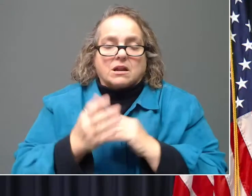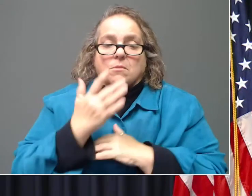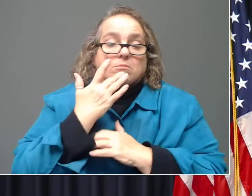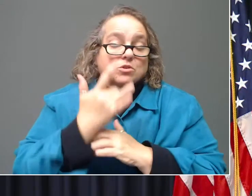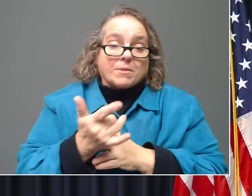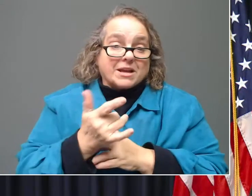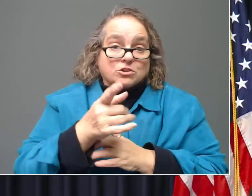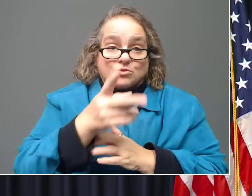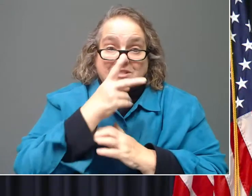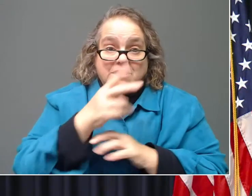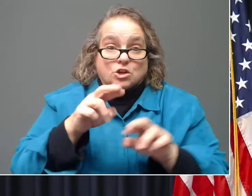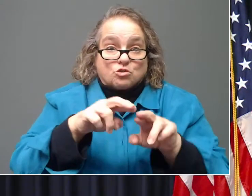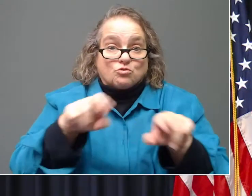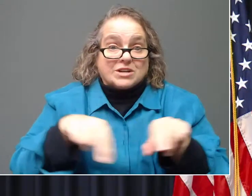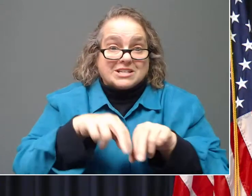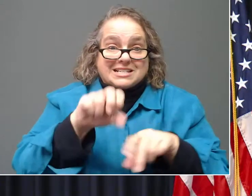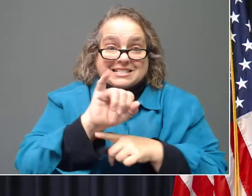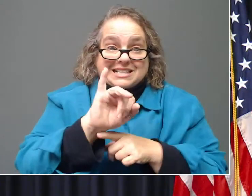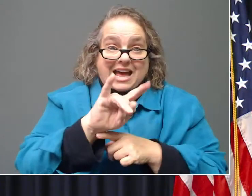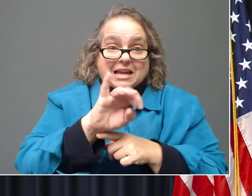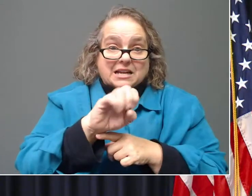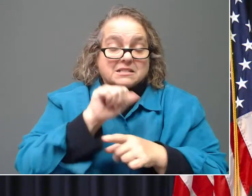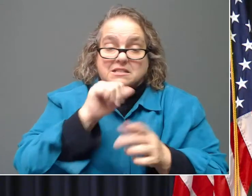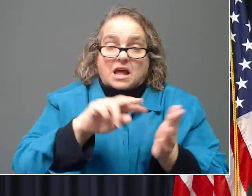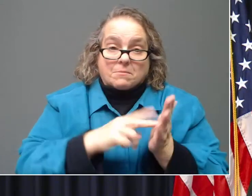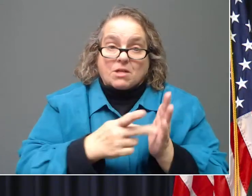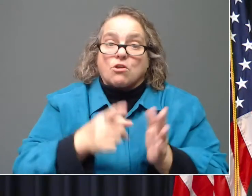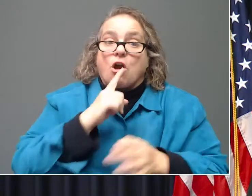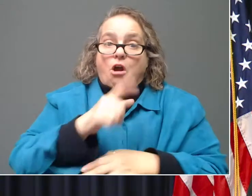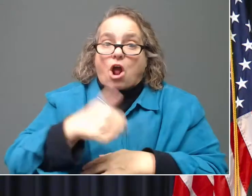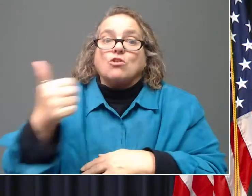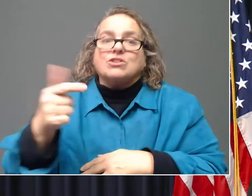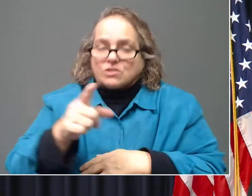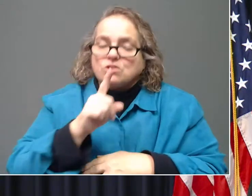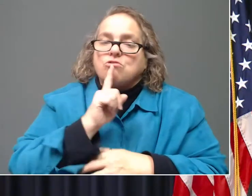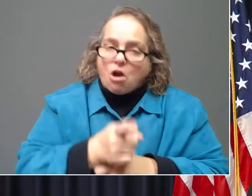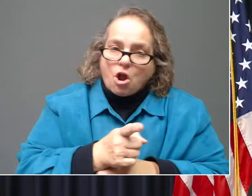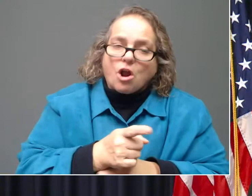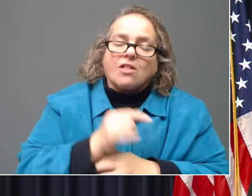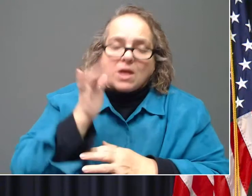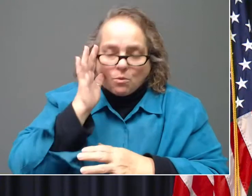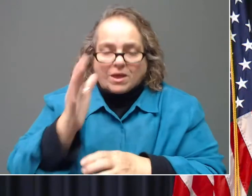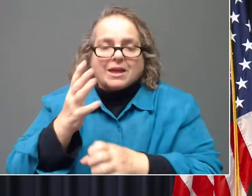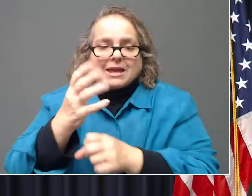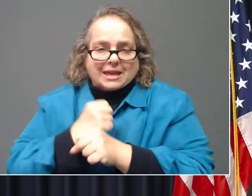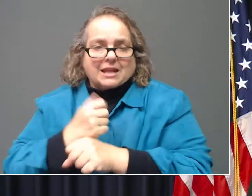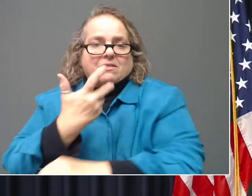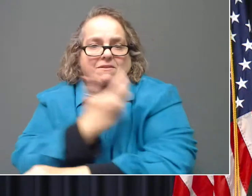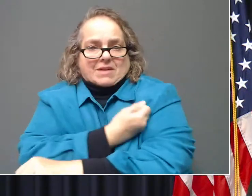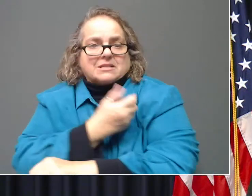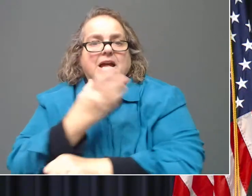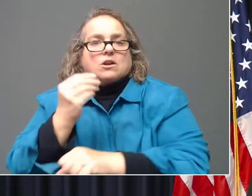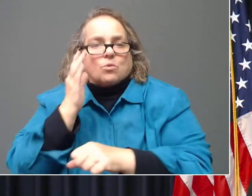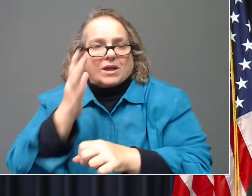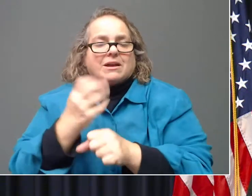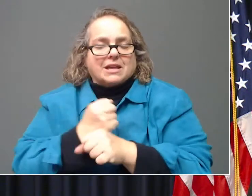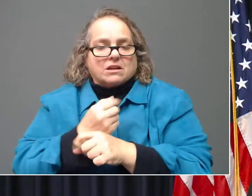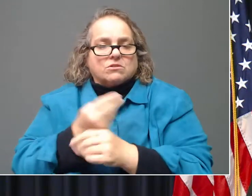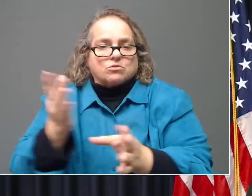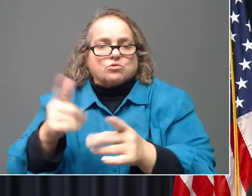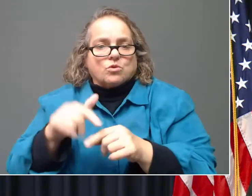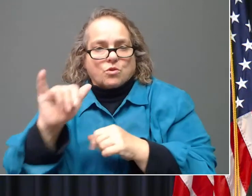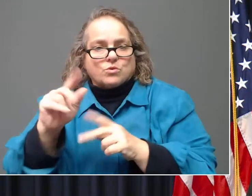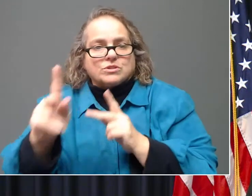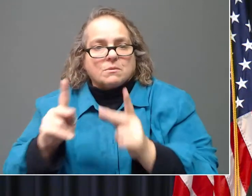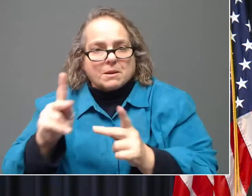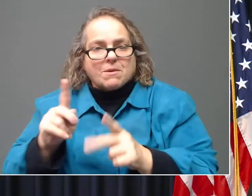the regional sites doesn't mean that there aren't others. There are that are going to be getting vaccine and are going to be getting to those folks as